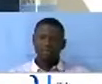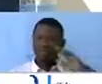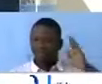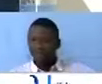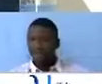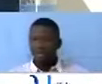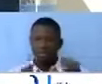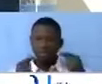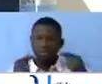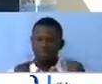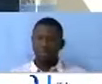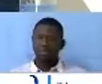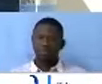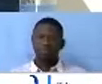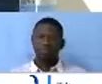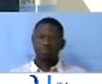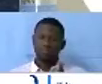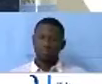statement. I